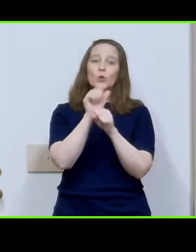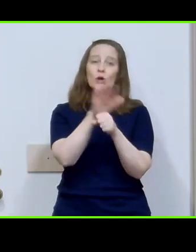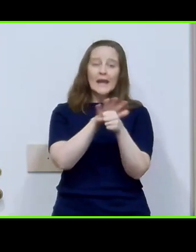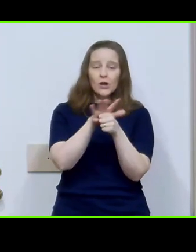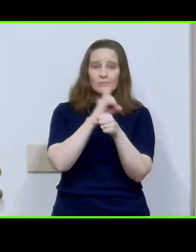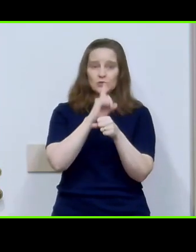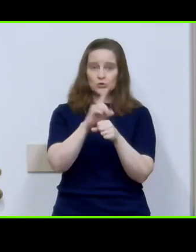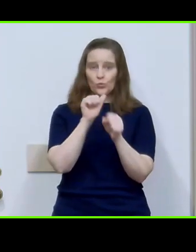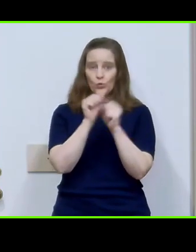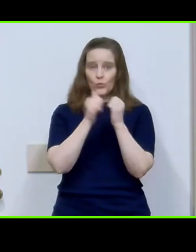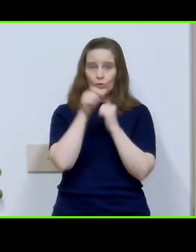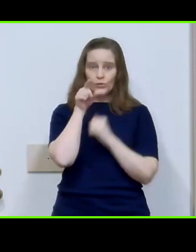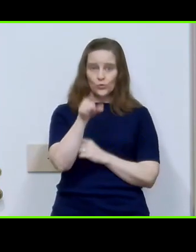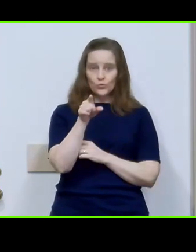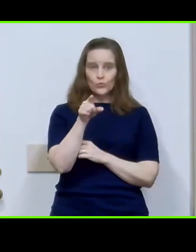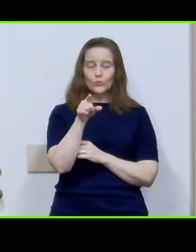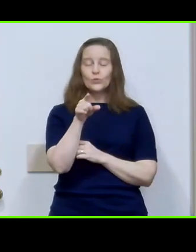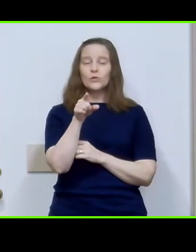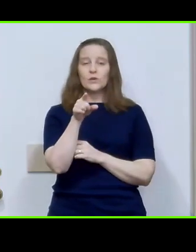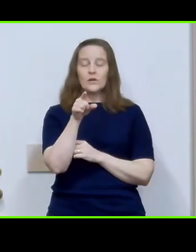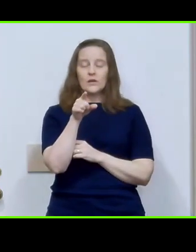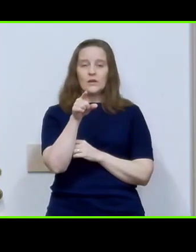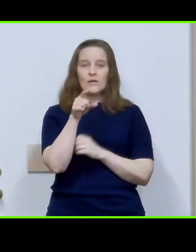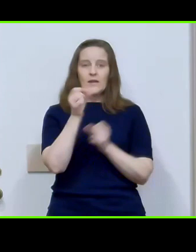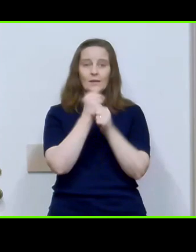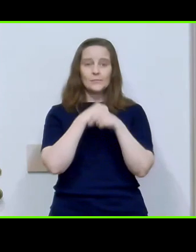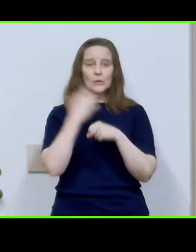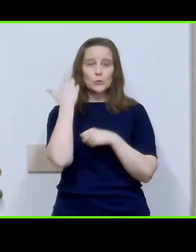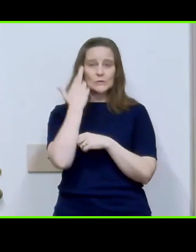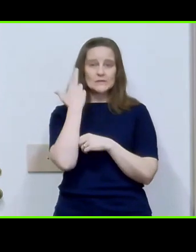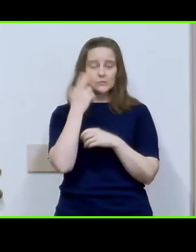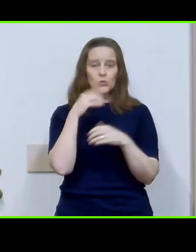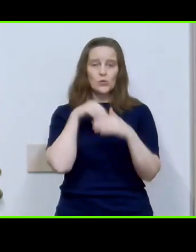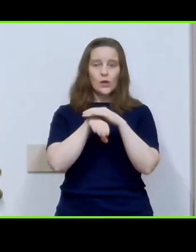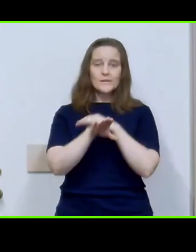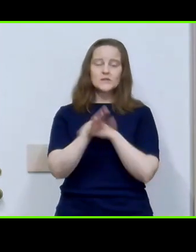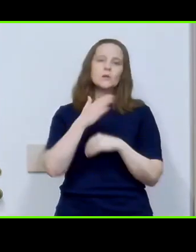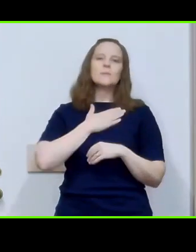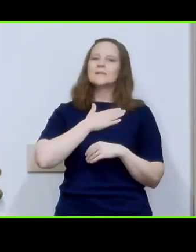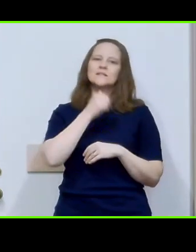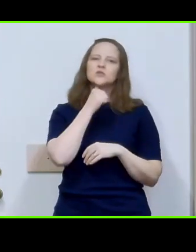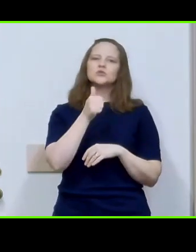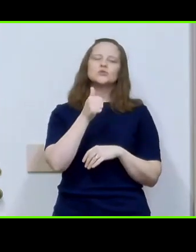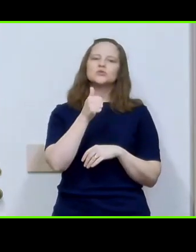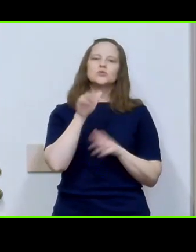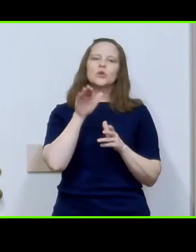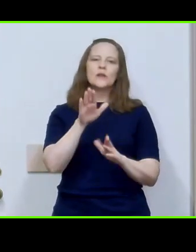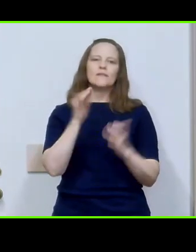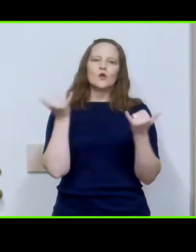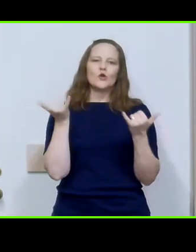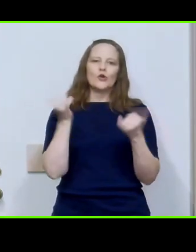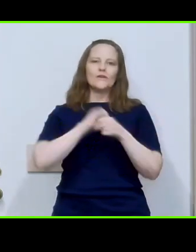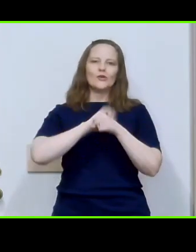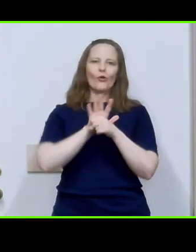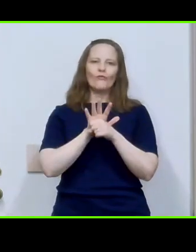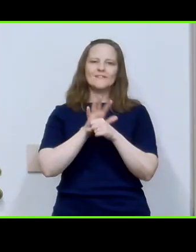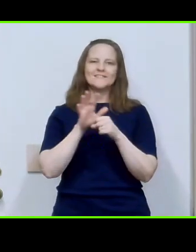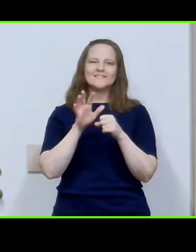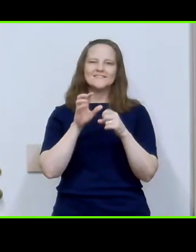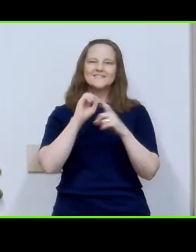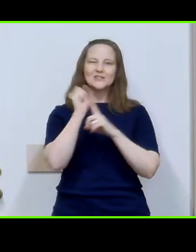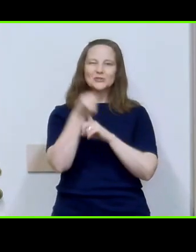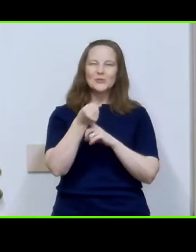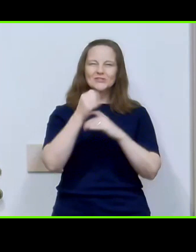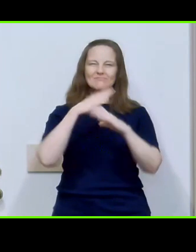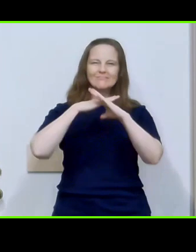make sure that we can make reasonable accommodations. Please don't let the current COVID situation deter you from doing that.